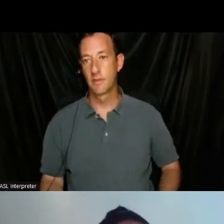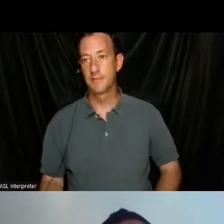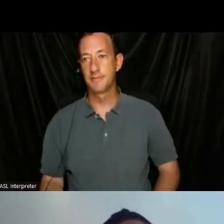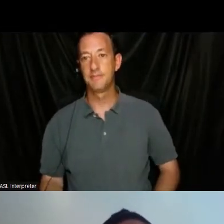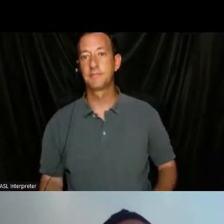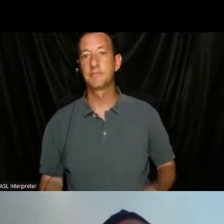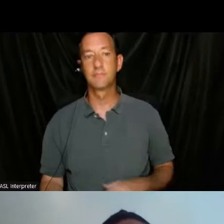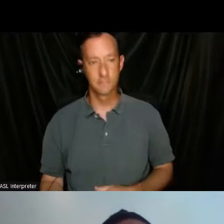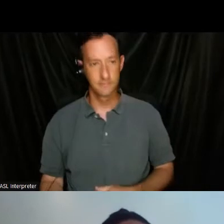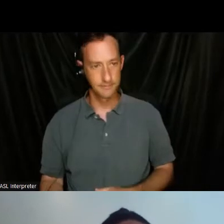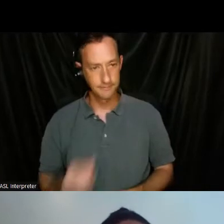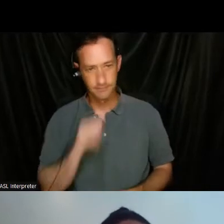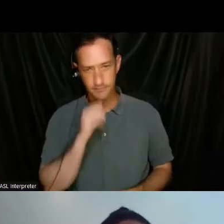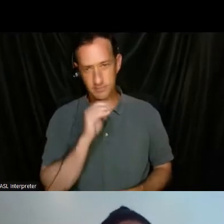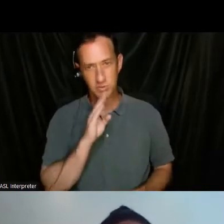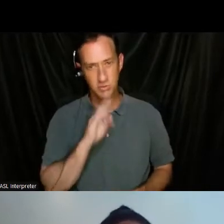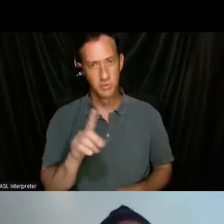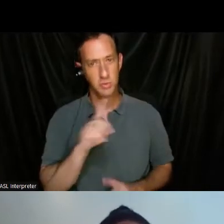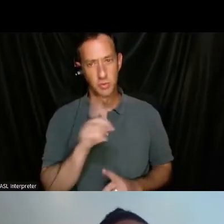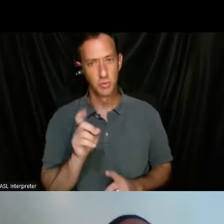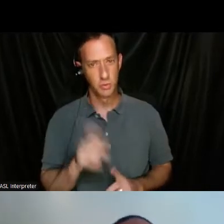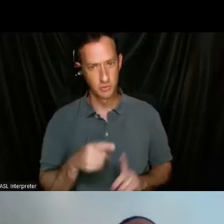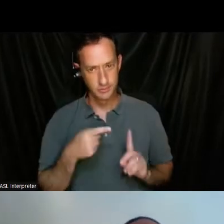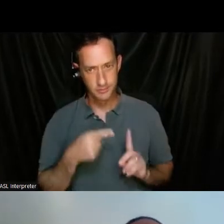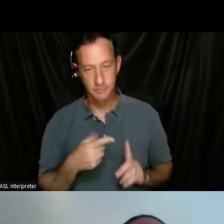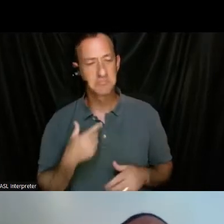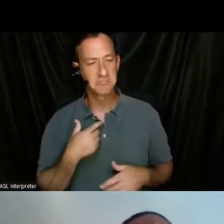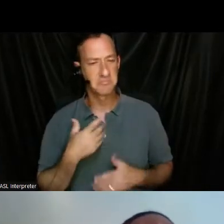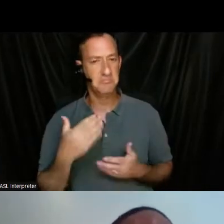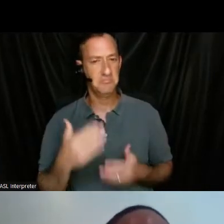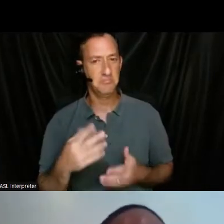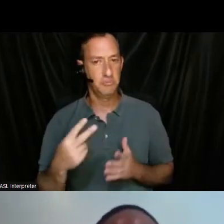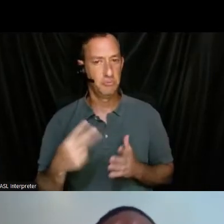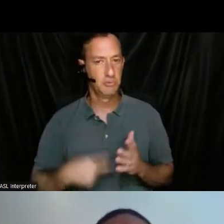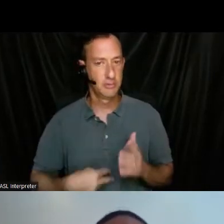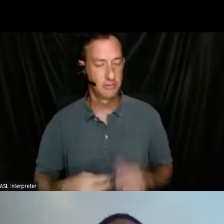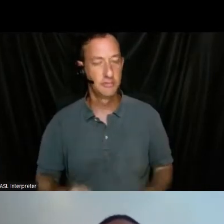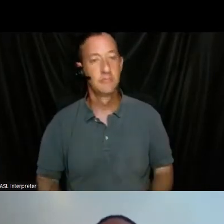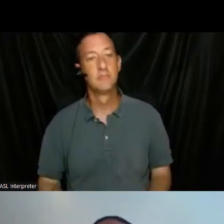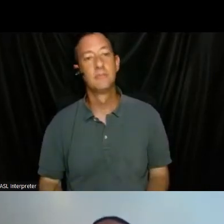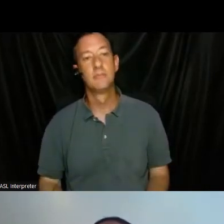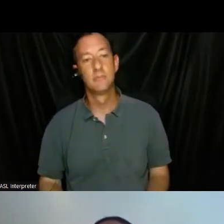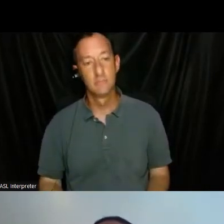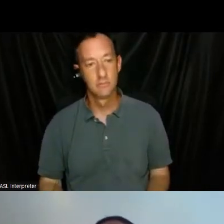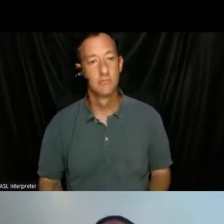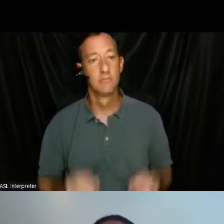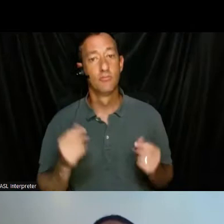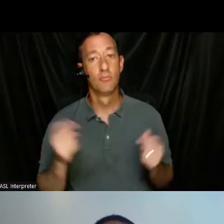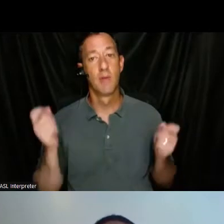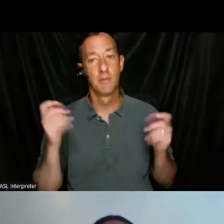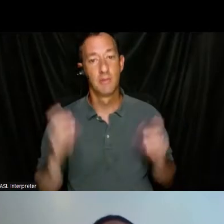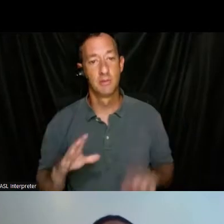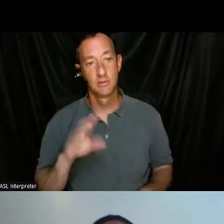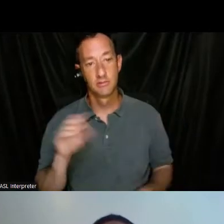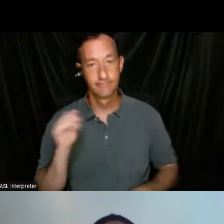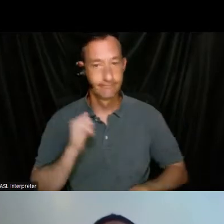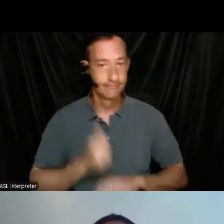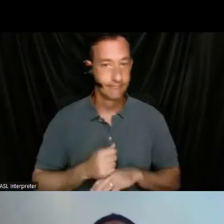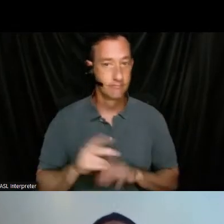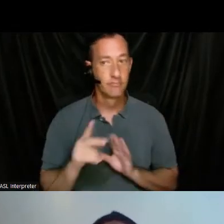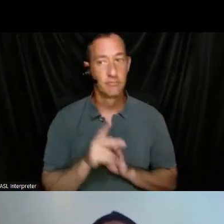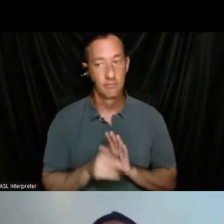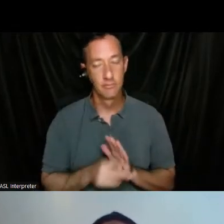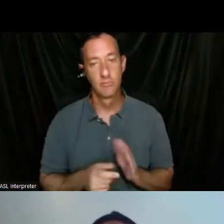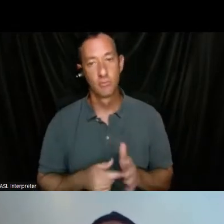I'm not sure if the question's coming up, so I will read it. A property management company implements a policy requiring the denial